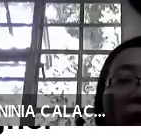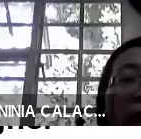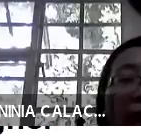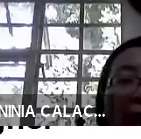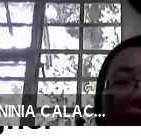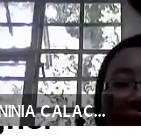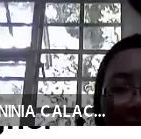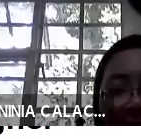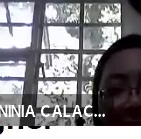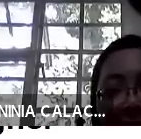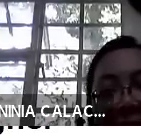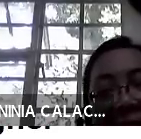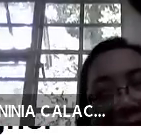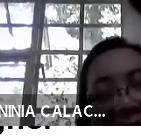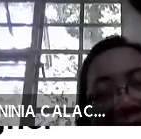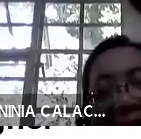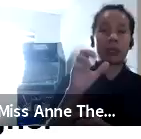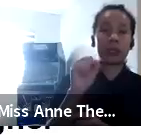Asian